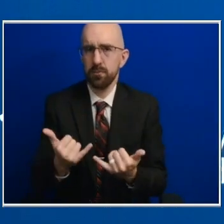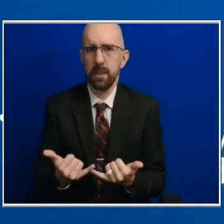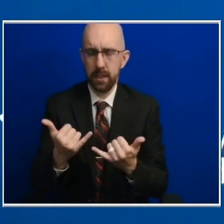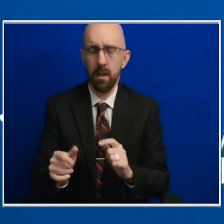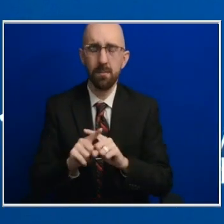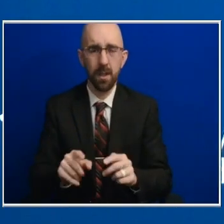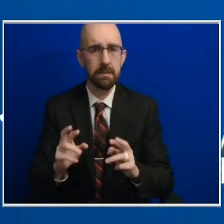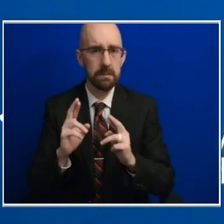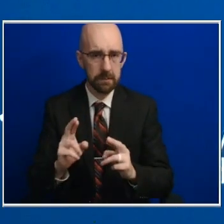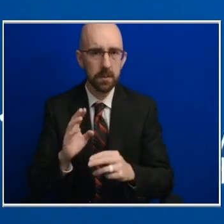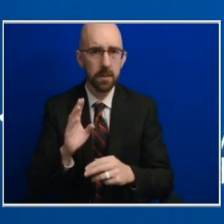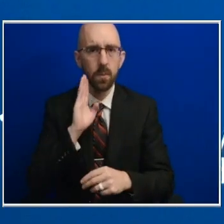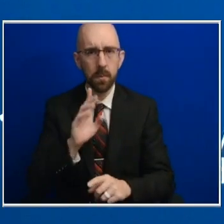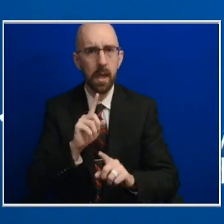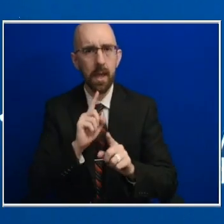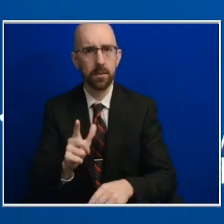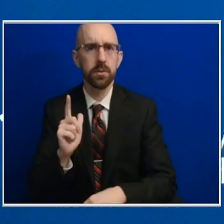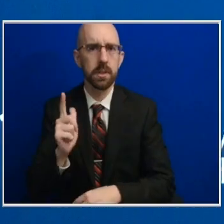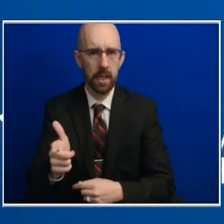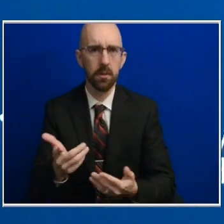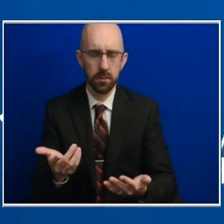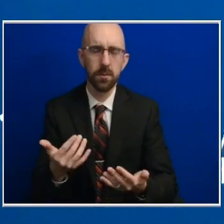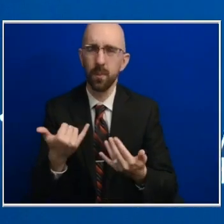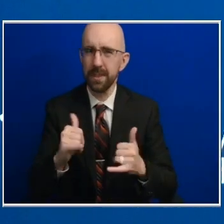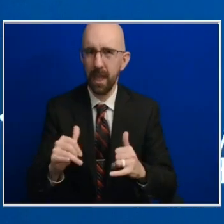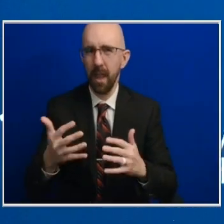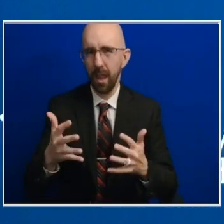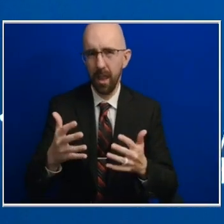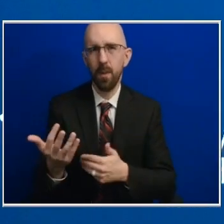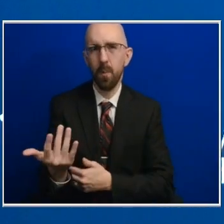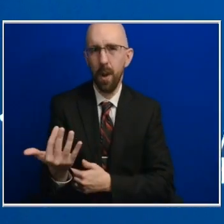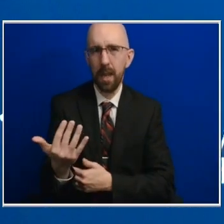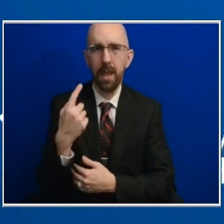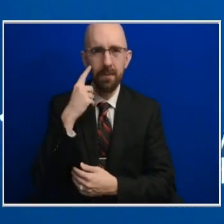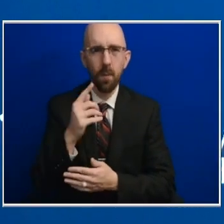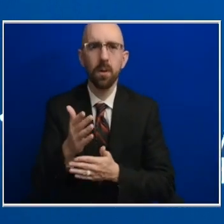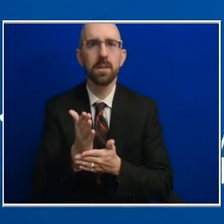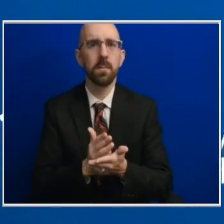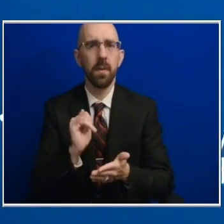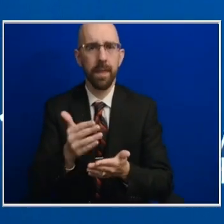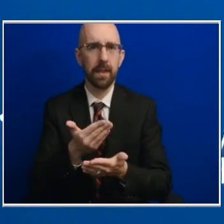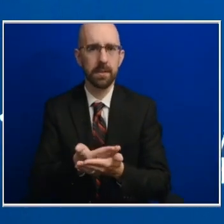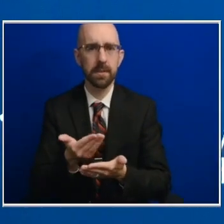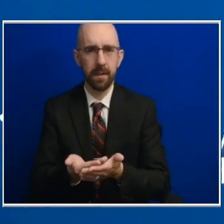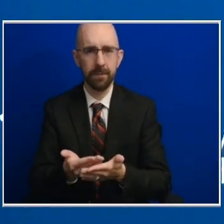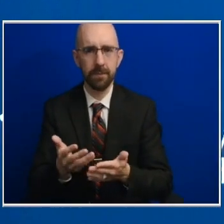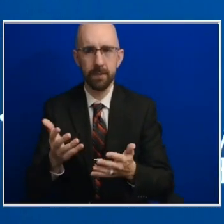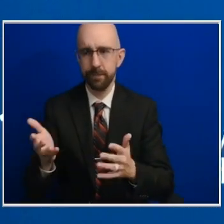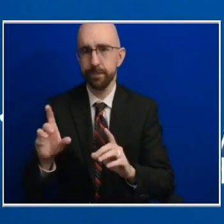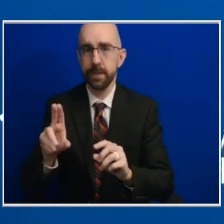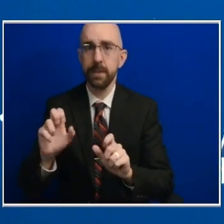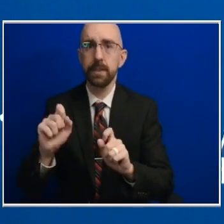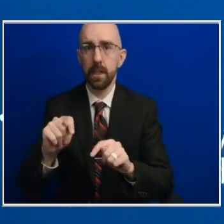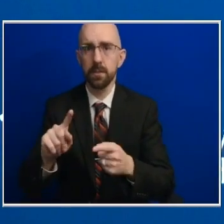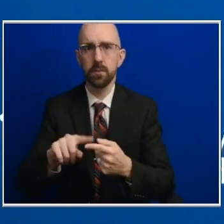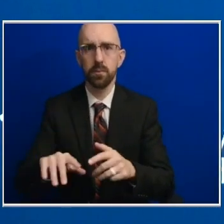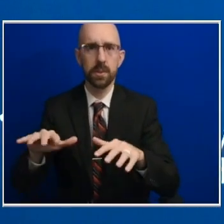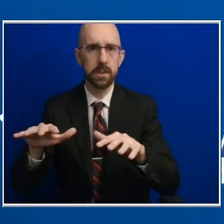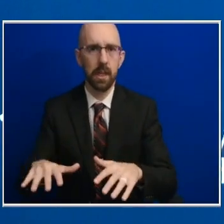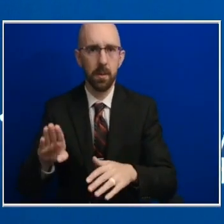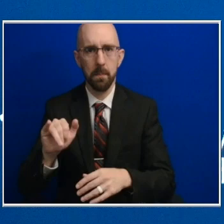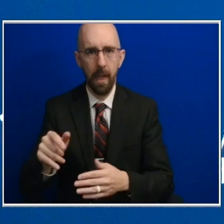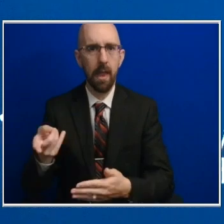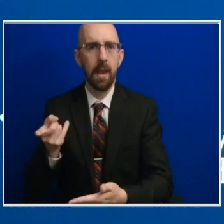will be. So we are still kind of waiting for some of this dust to settle, hopefully by the end of next week,